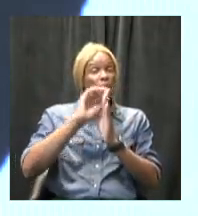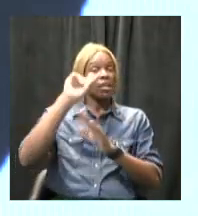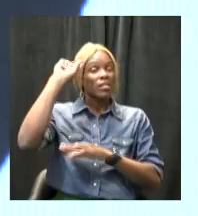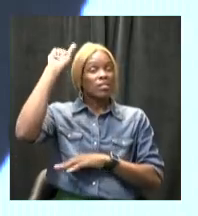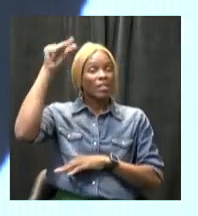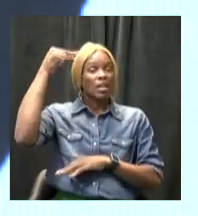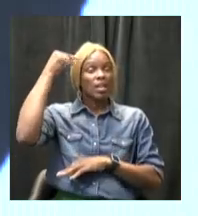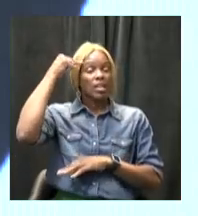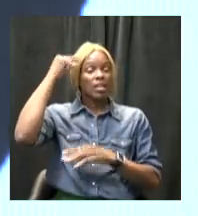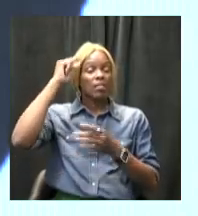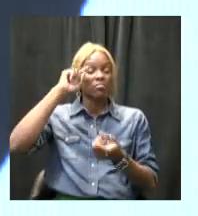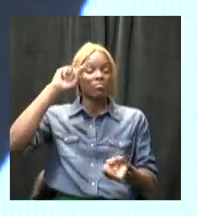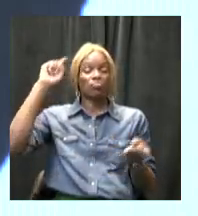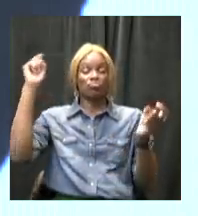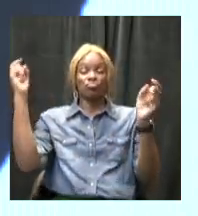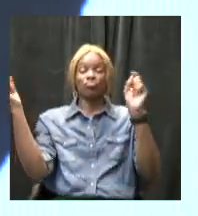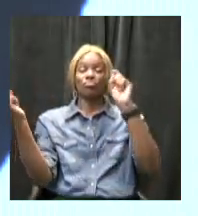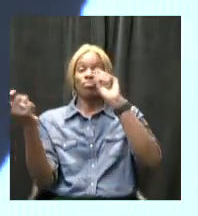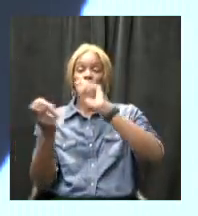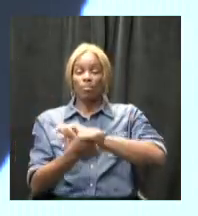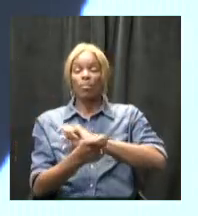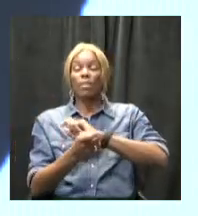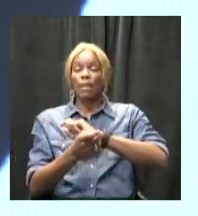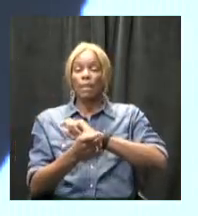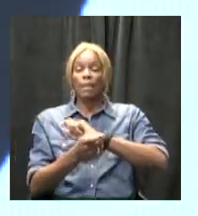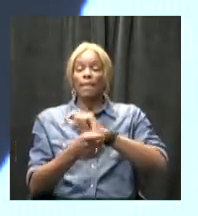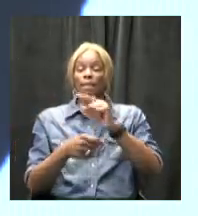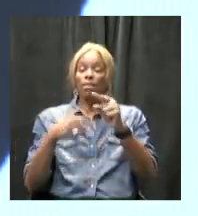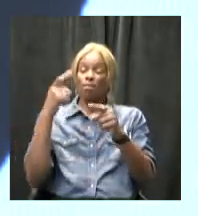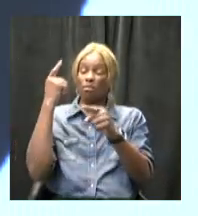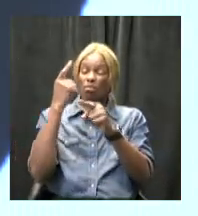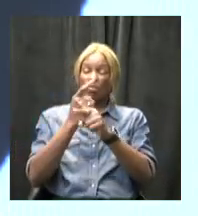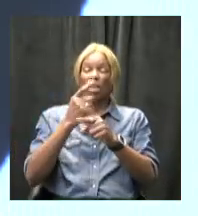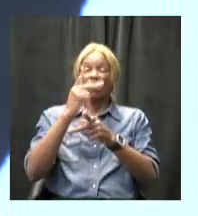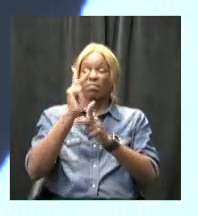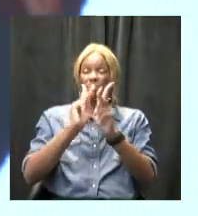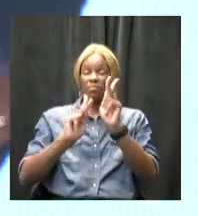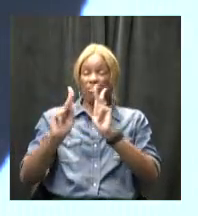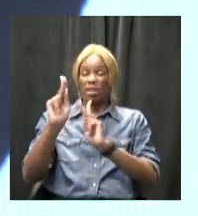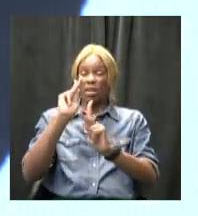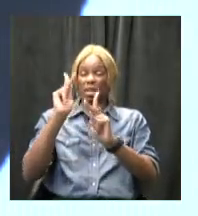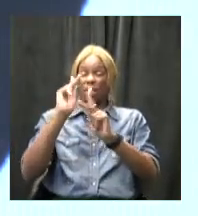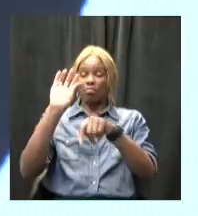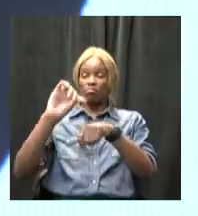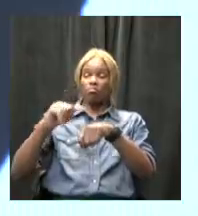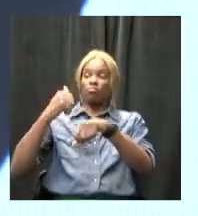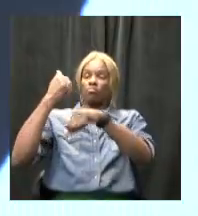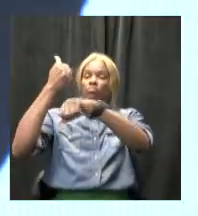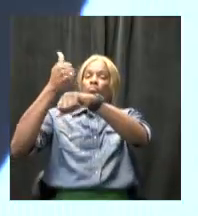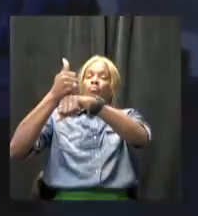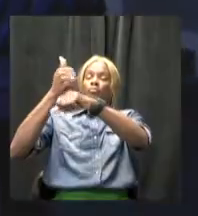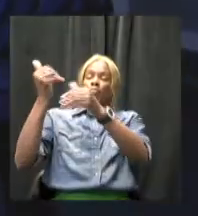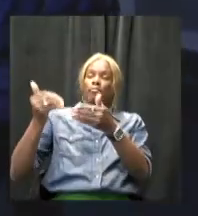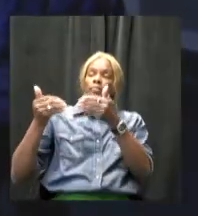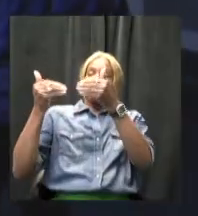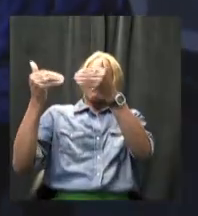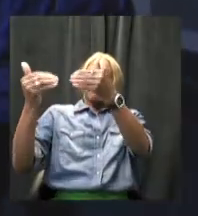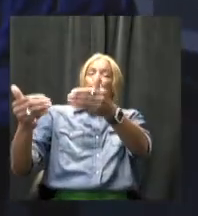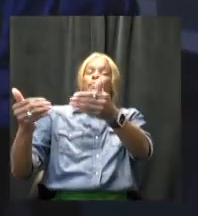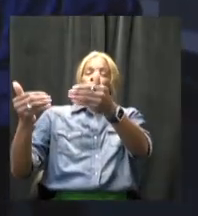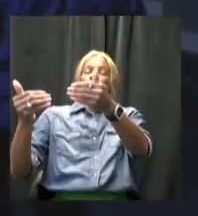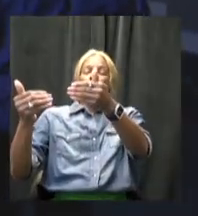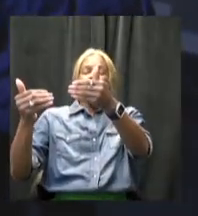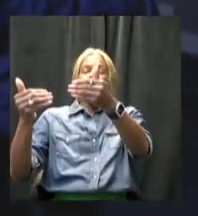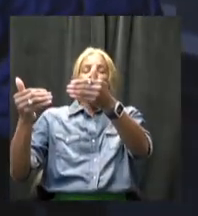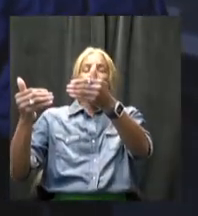changed. When the church prays, the right officers and the right politicians can be positioned to help advance a kingdom agenda. When